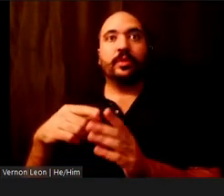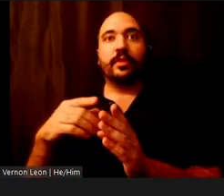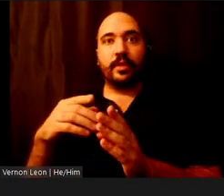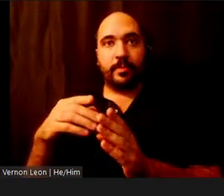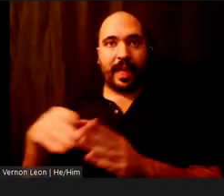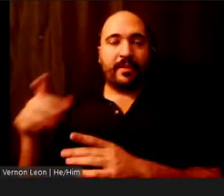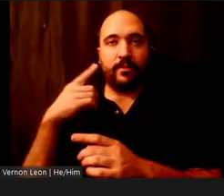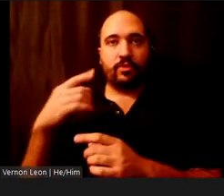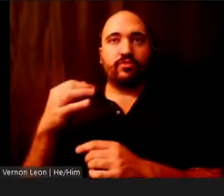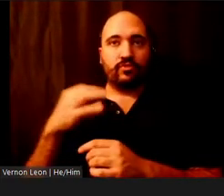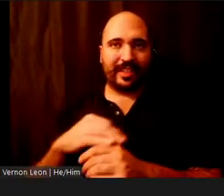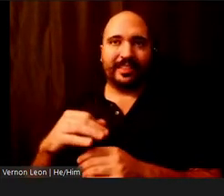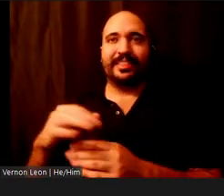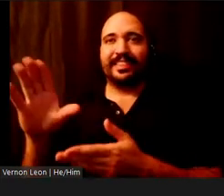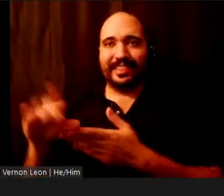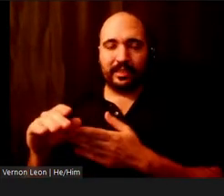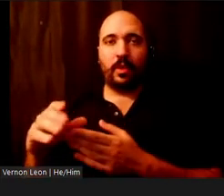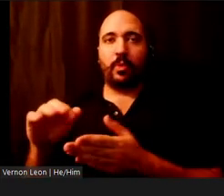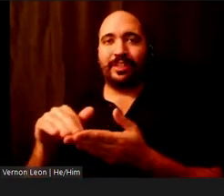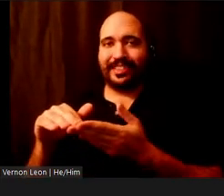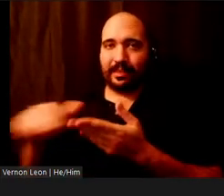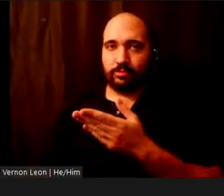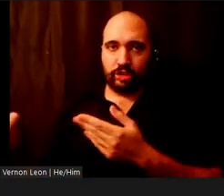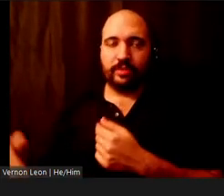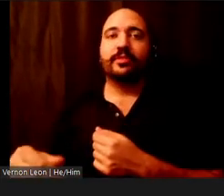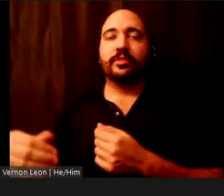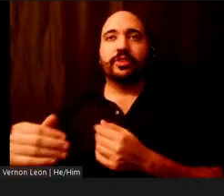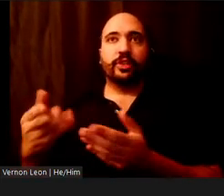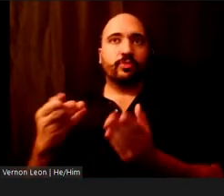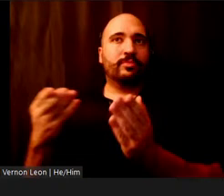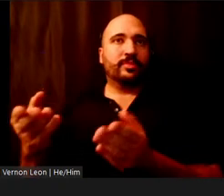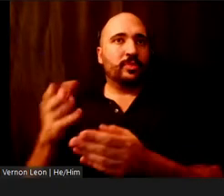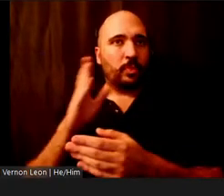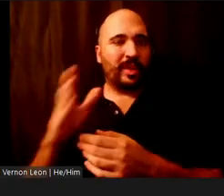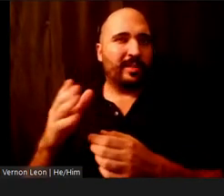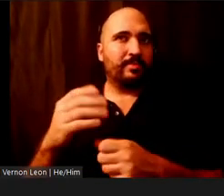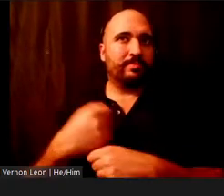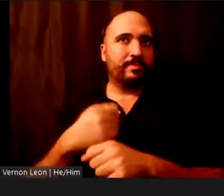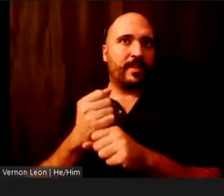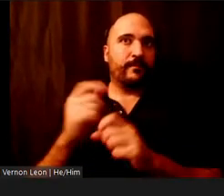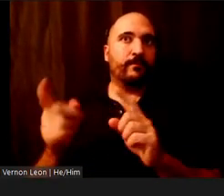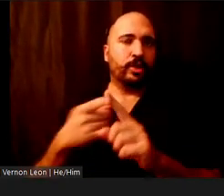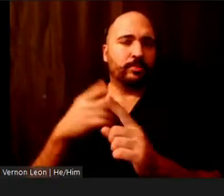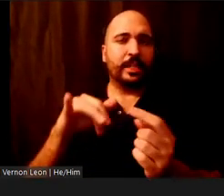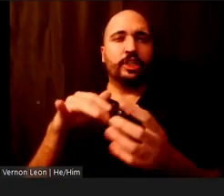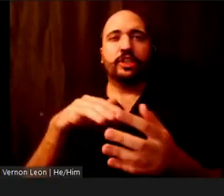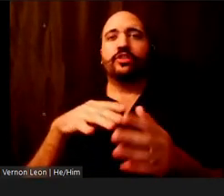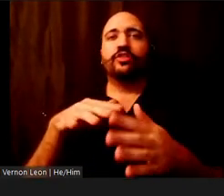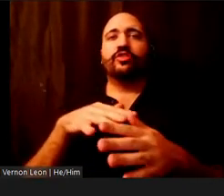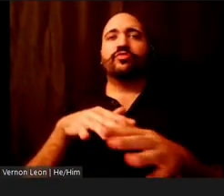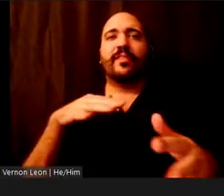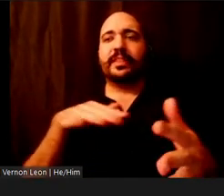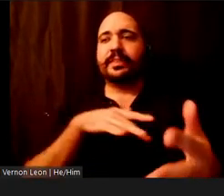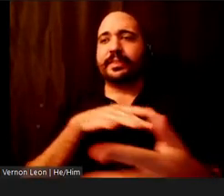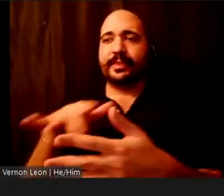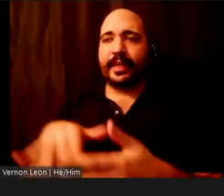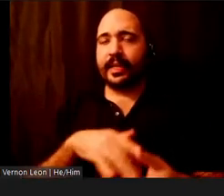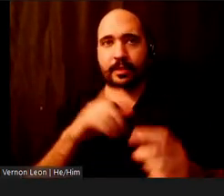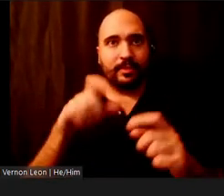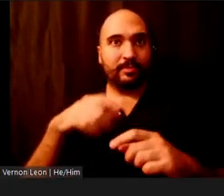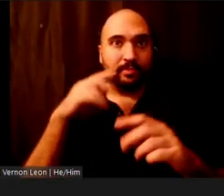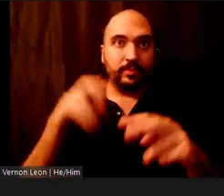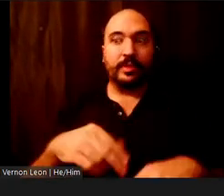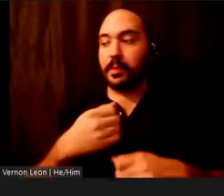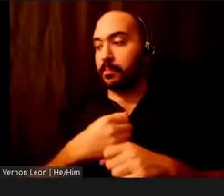discounts, and or exemptions. Recommendations will be informed by a traffic study and must take into account multiple criteria, including the ability to generate